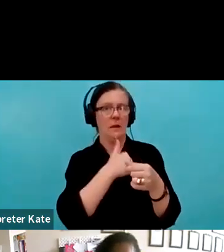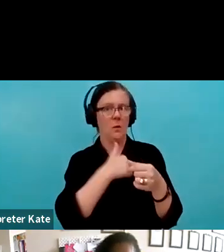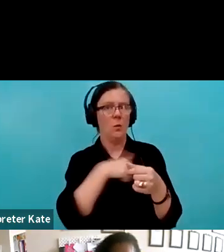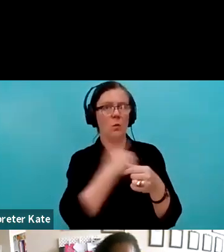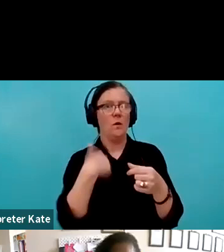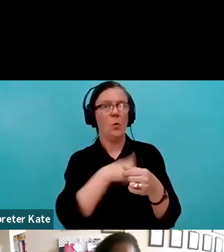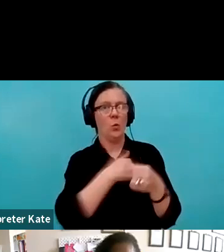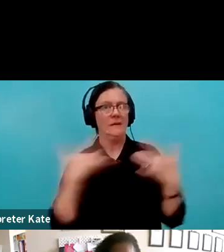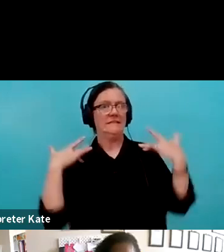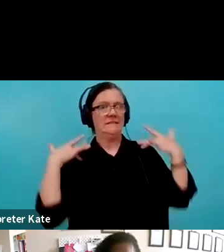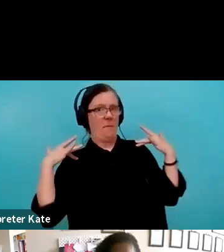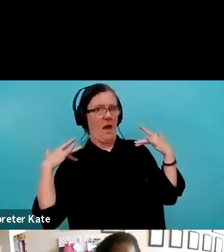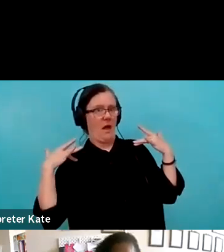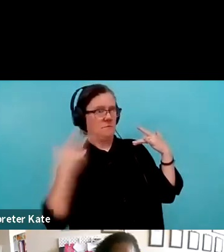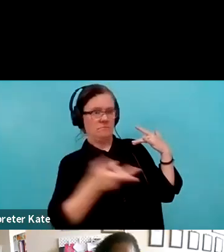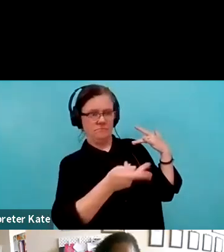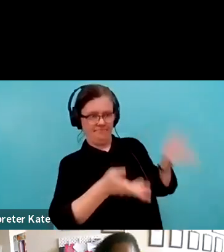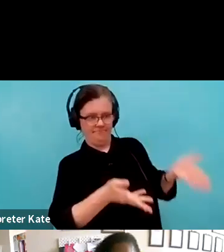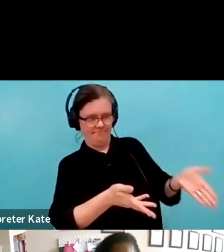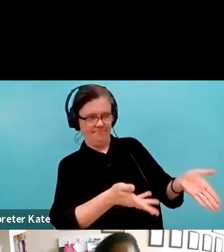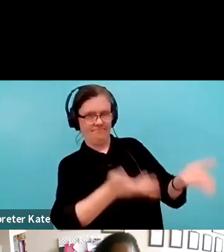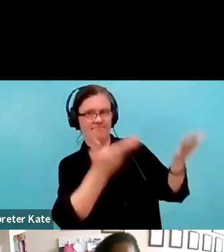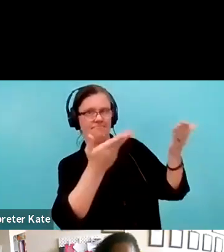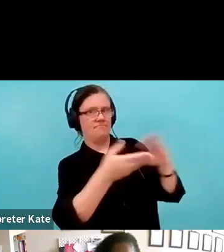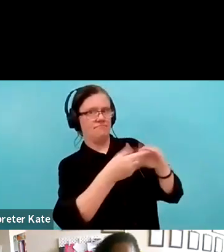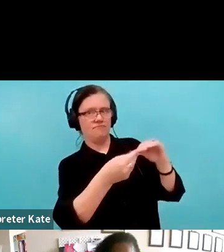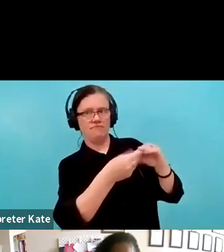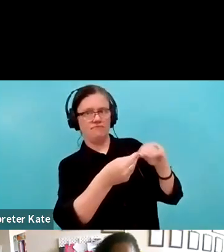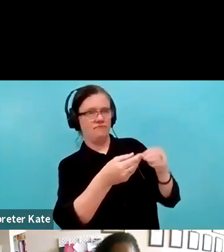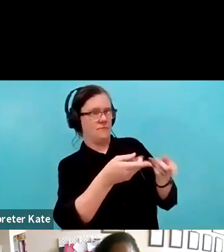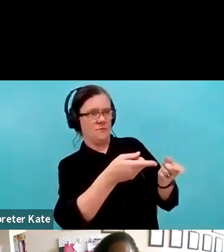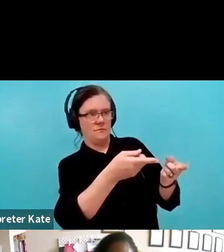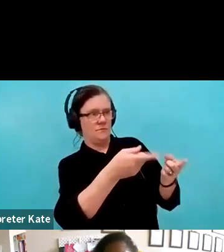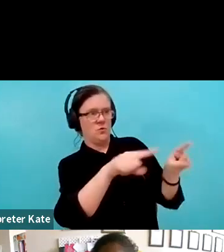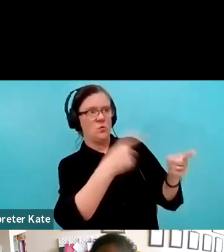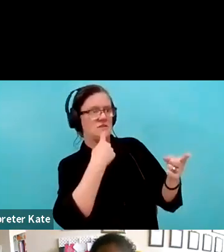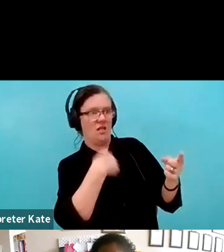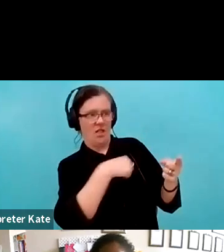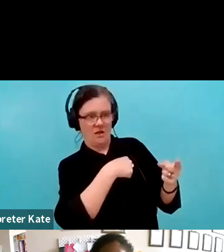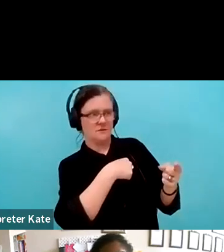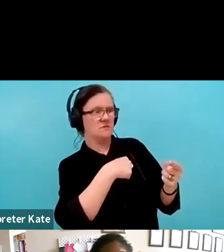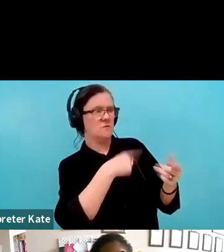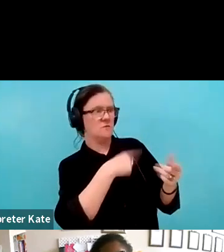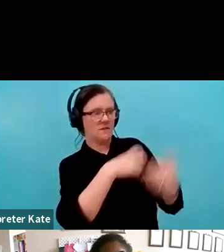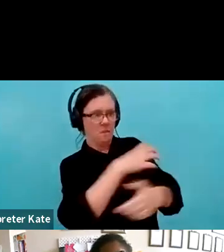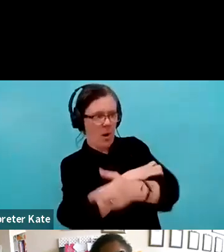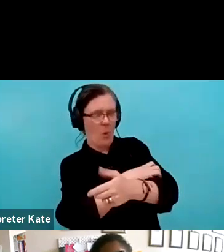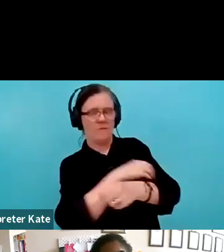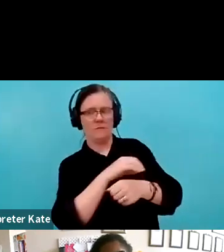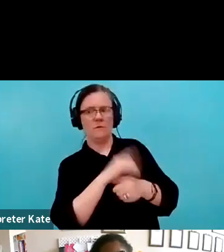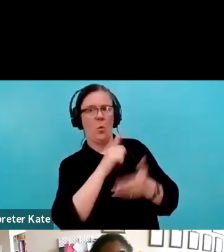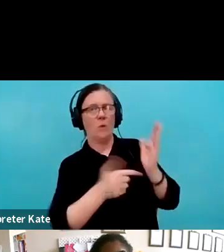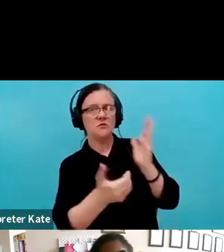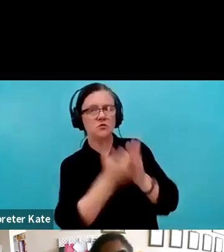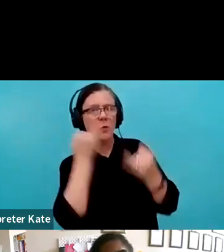story. I think it's that kind of stepping back and let somebody else say, what's needed, what would be powerful, what would be innovative,